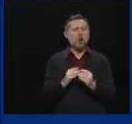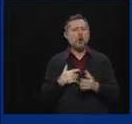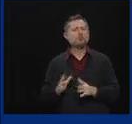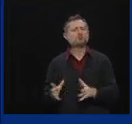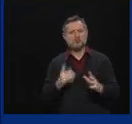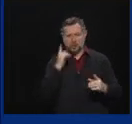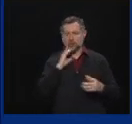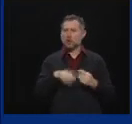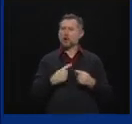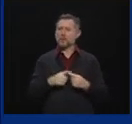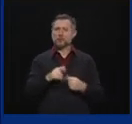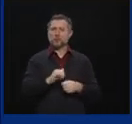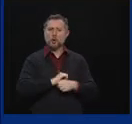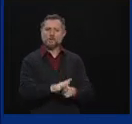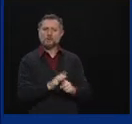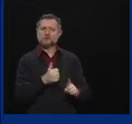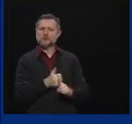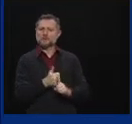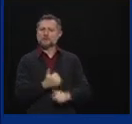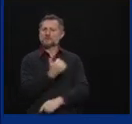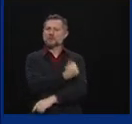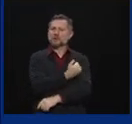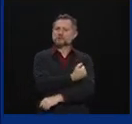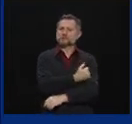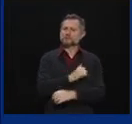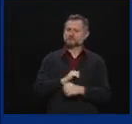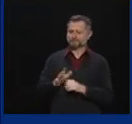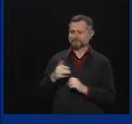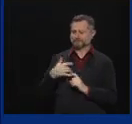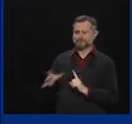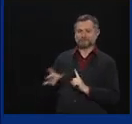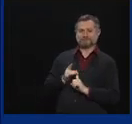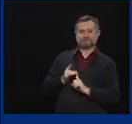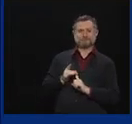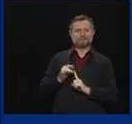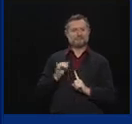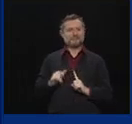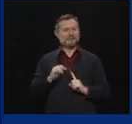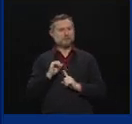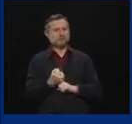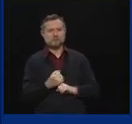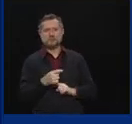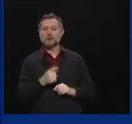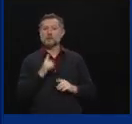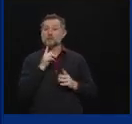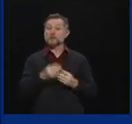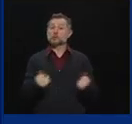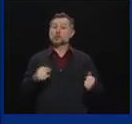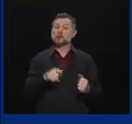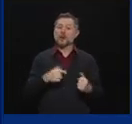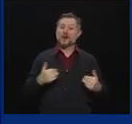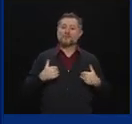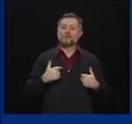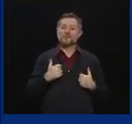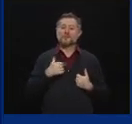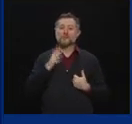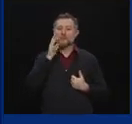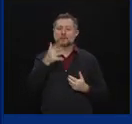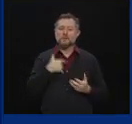Now, the good news is there's a solution to the breakthroughs as well. And we'll get to that in a